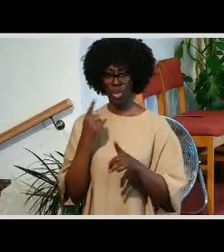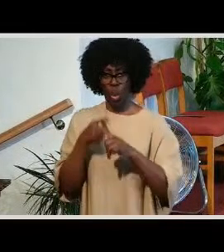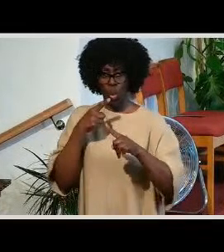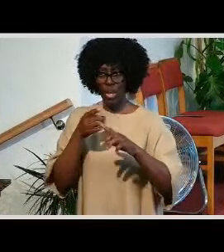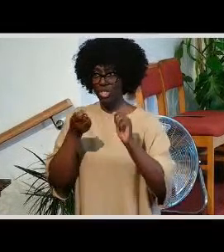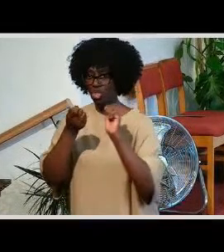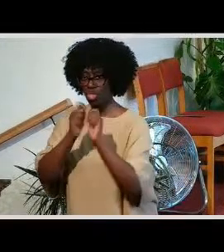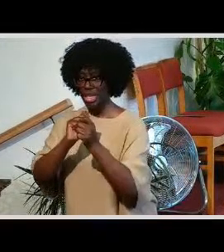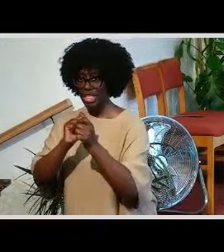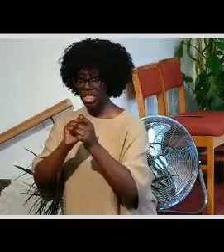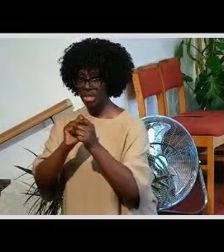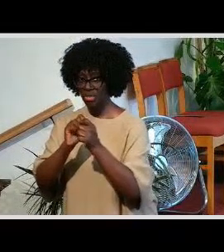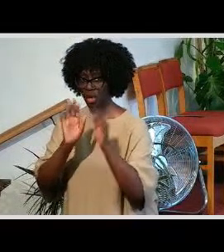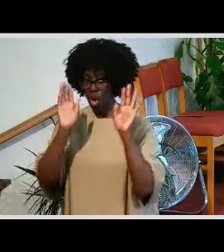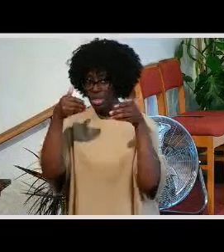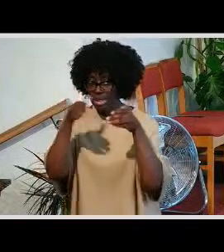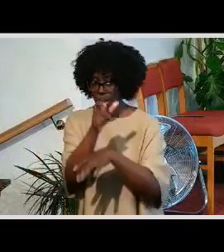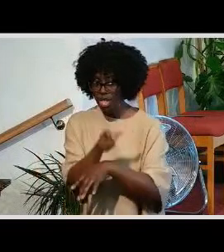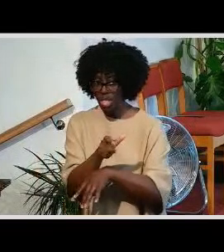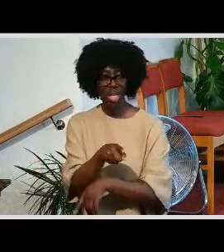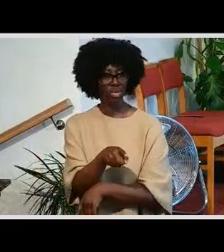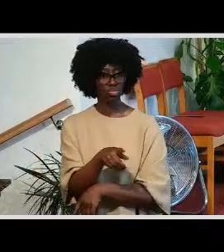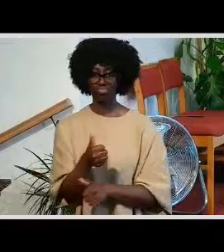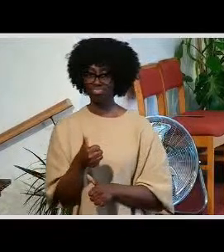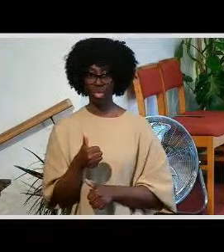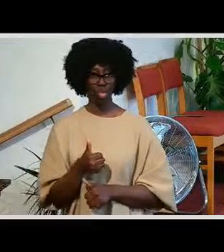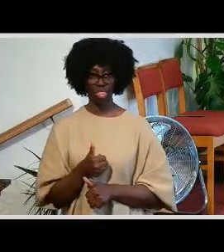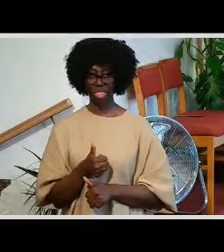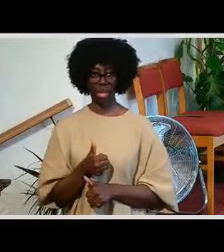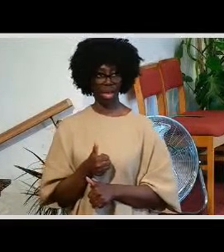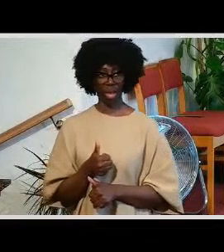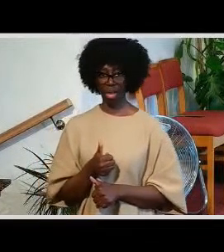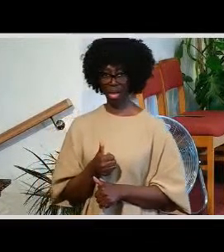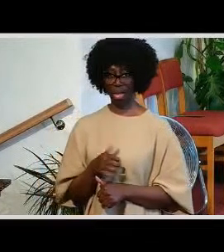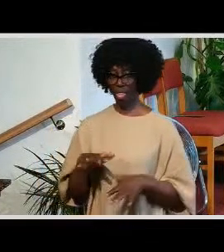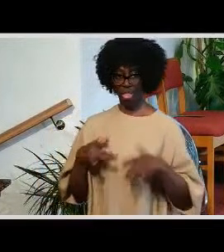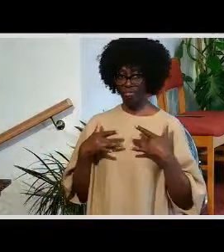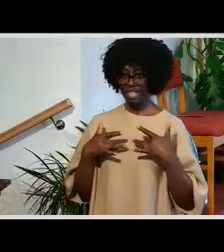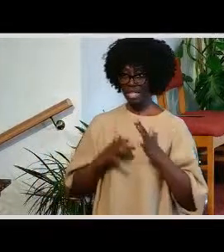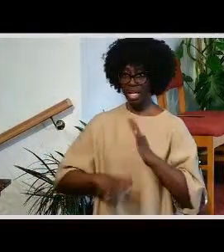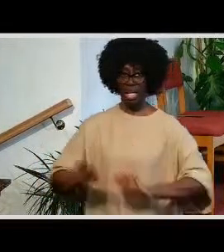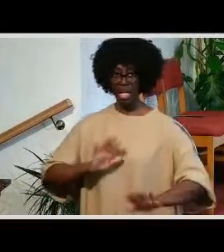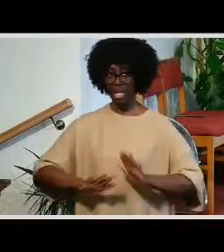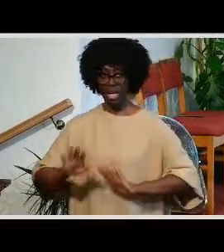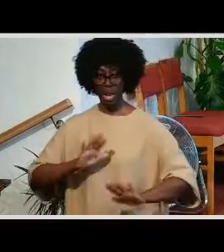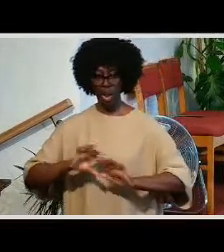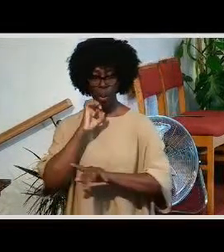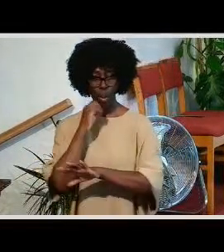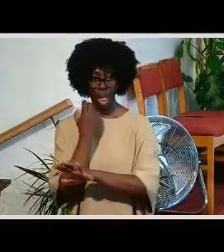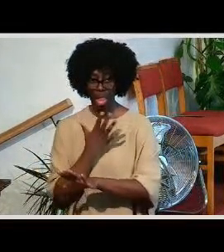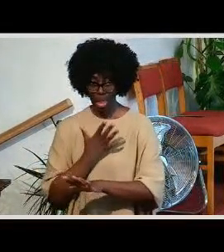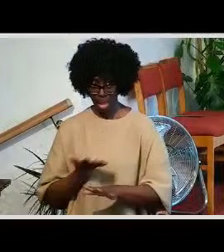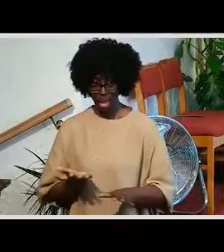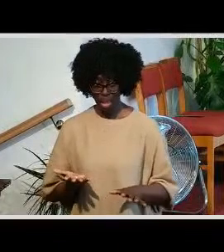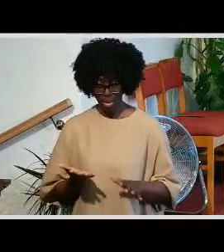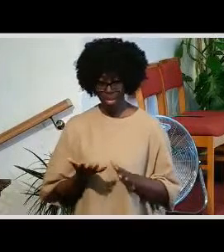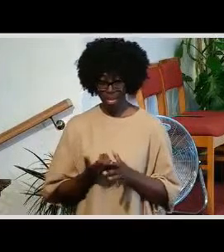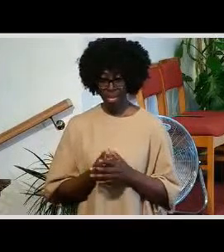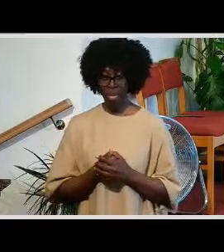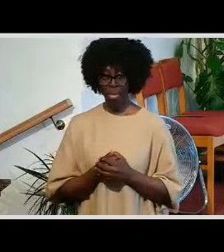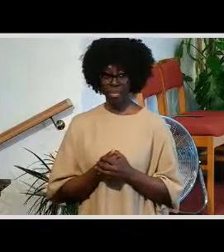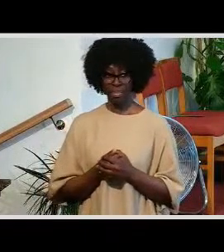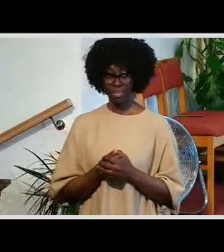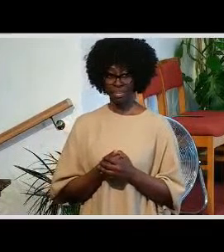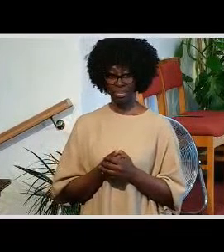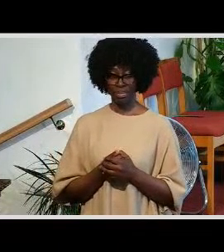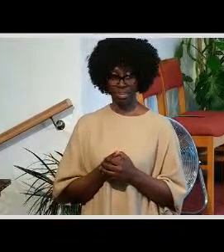for people with autism. If you change the schedule, they will have a meltdown. Those of you who have worked with children or got